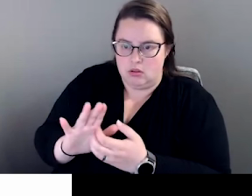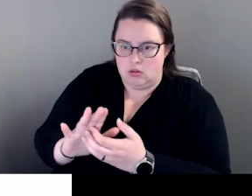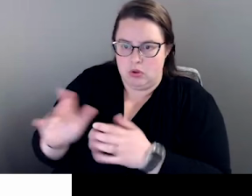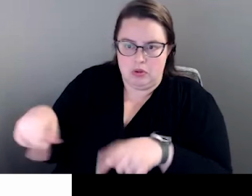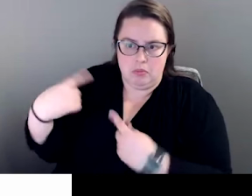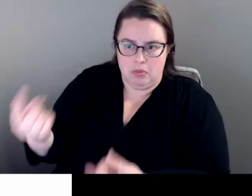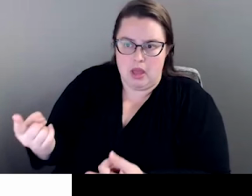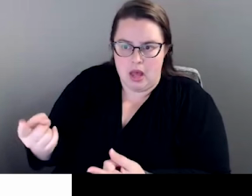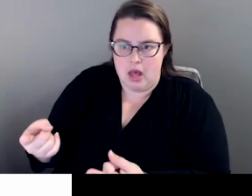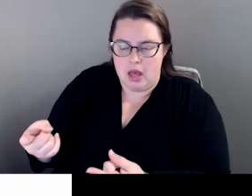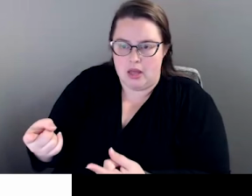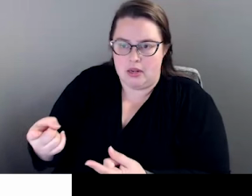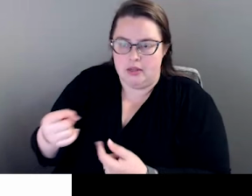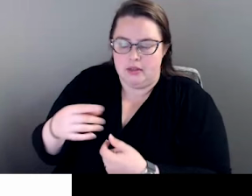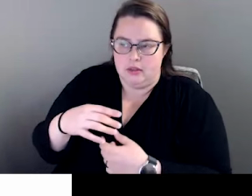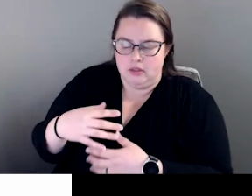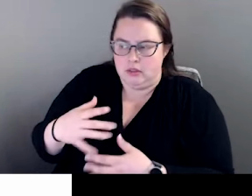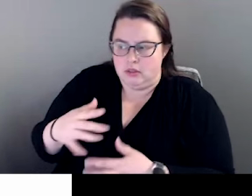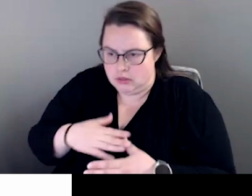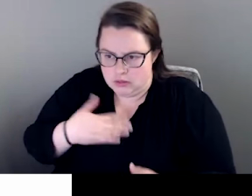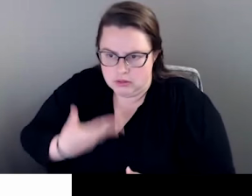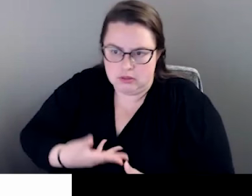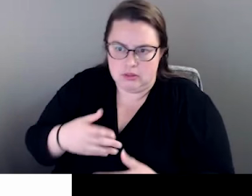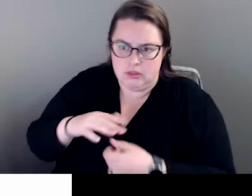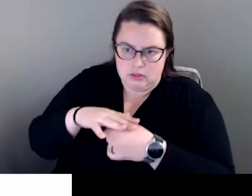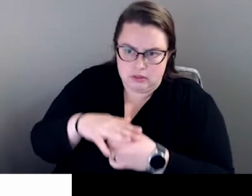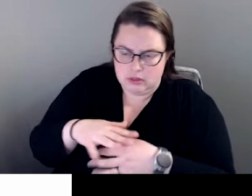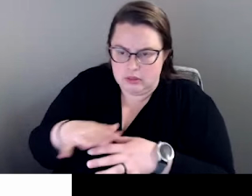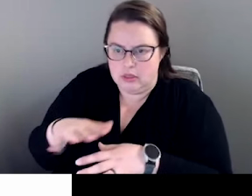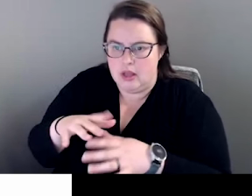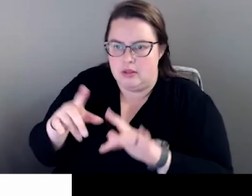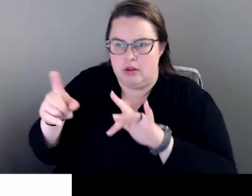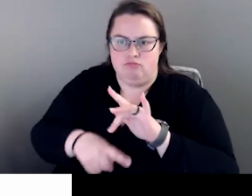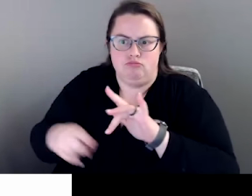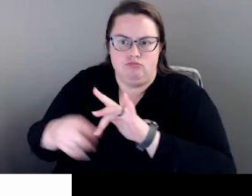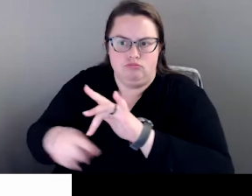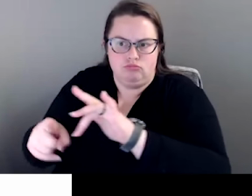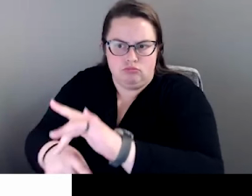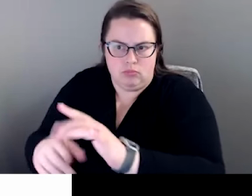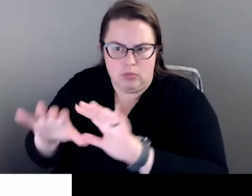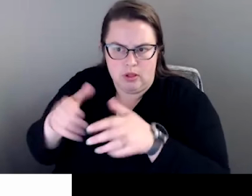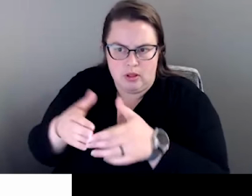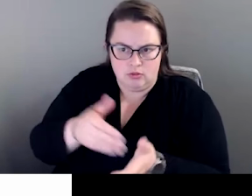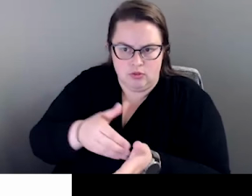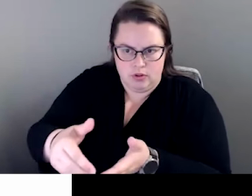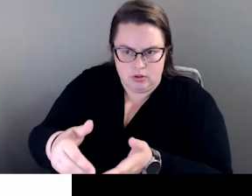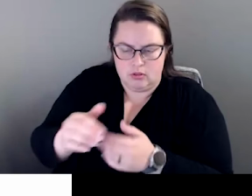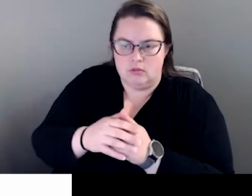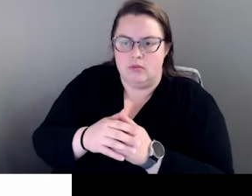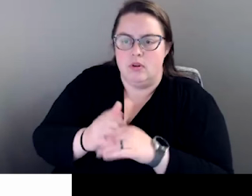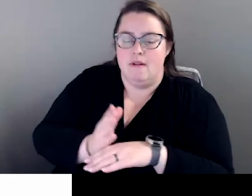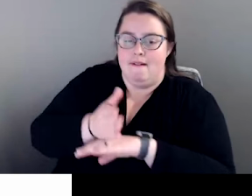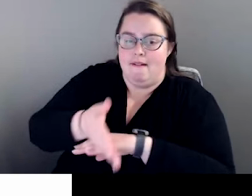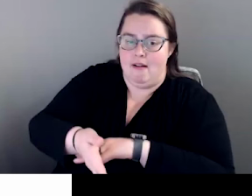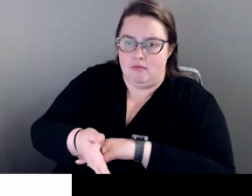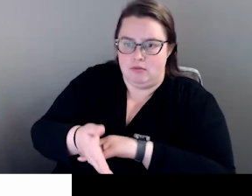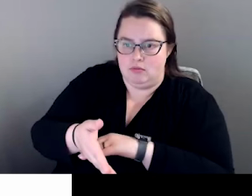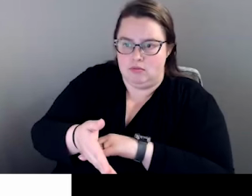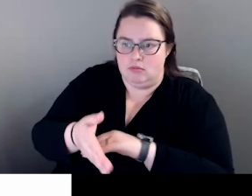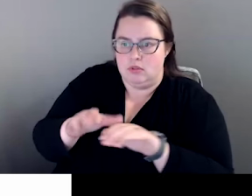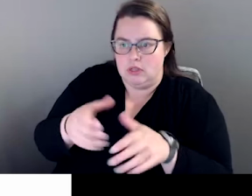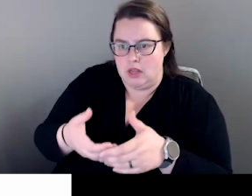seems distressed, and she has been absent from class frequently. After Jamie approaches